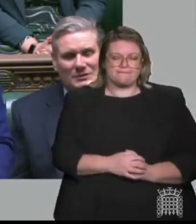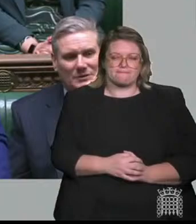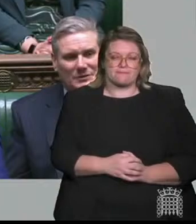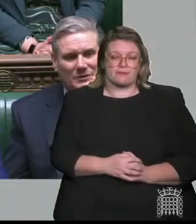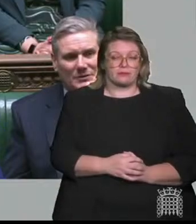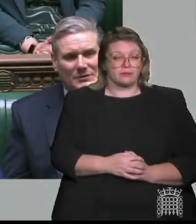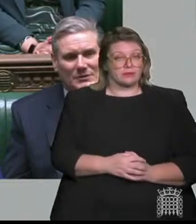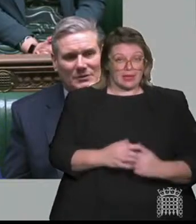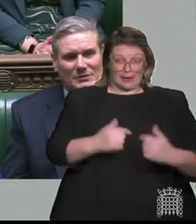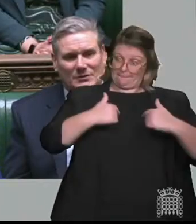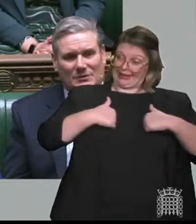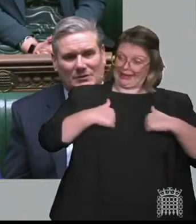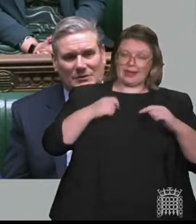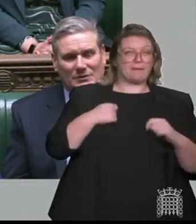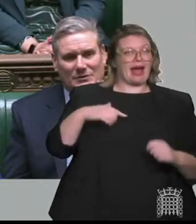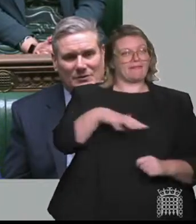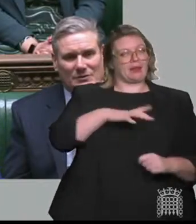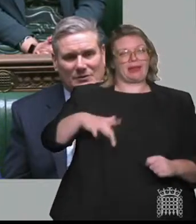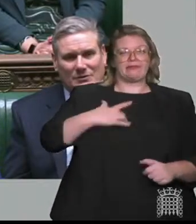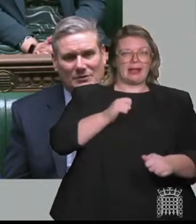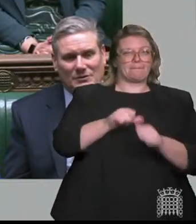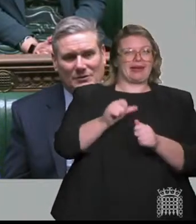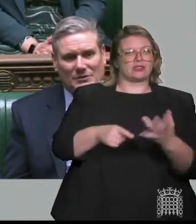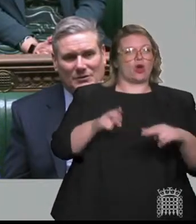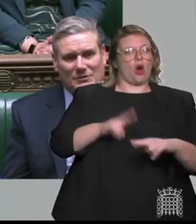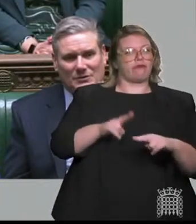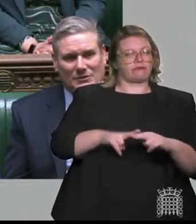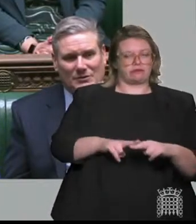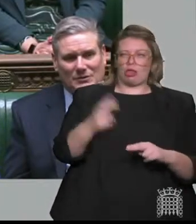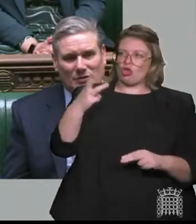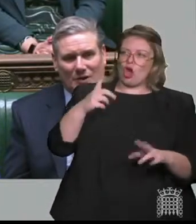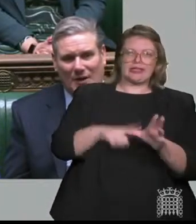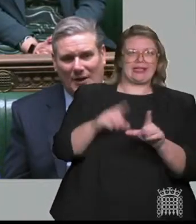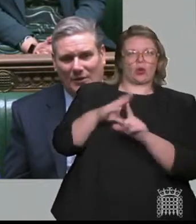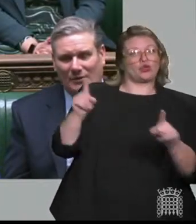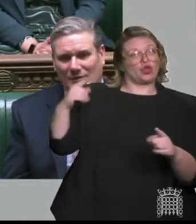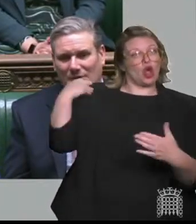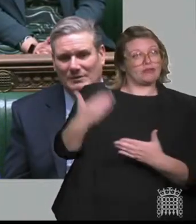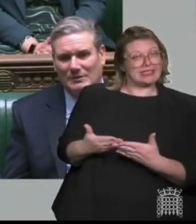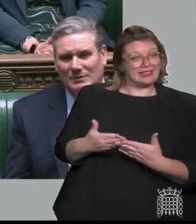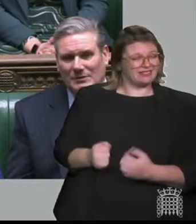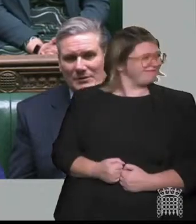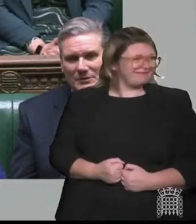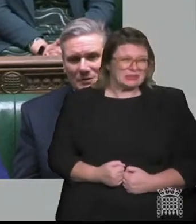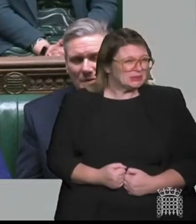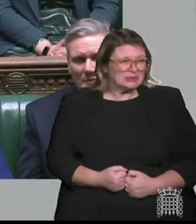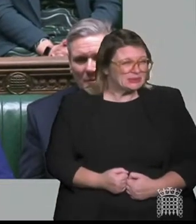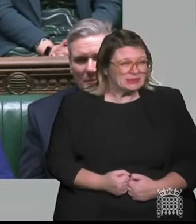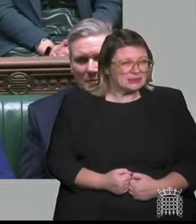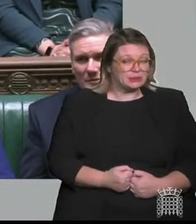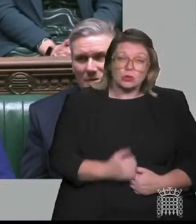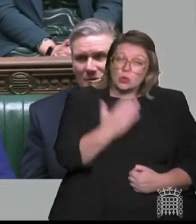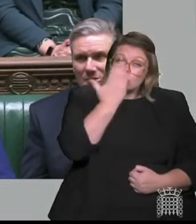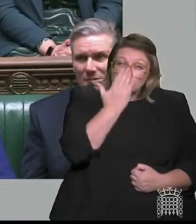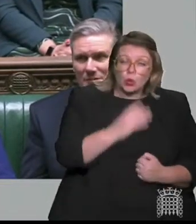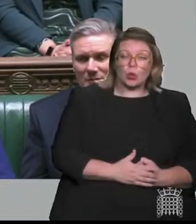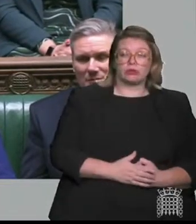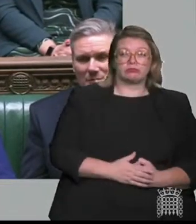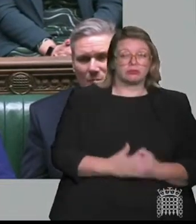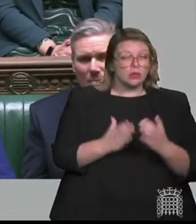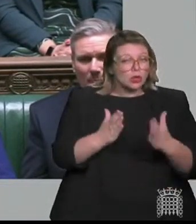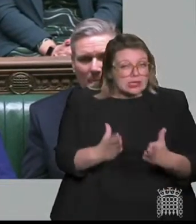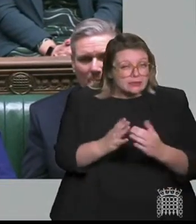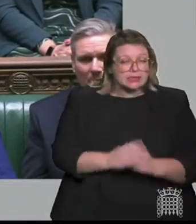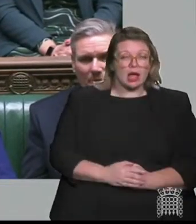my family feel better off after 13 years of Conservative government? Do our schools, our hospitals, our